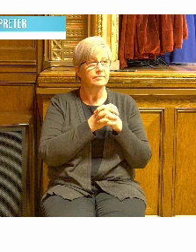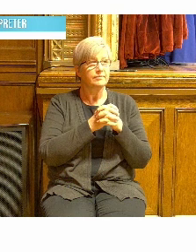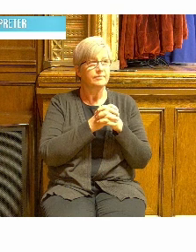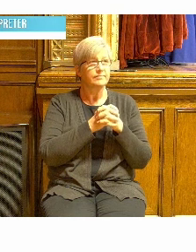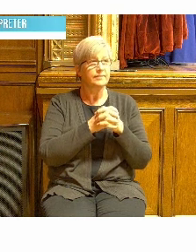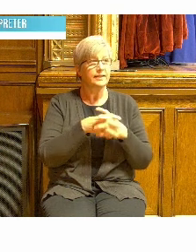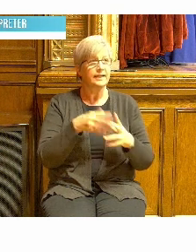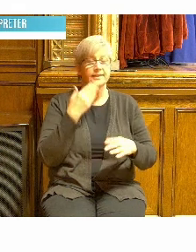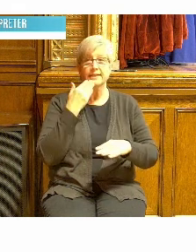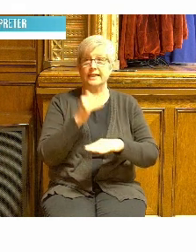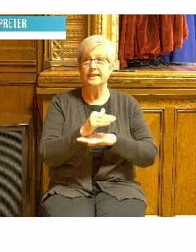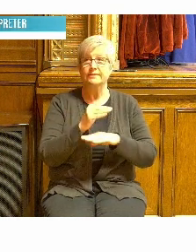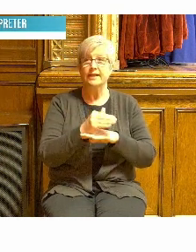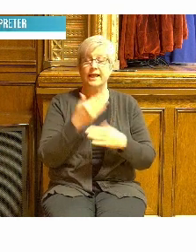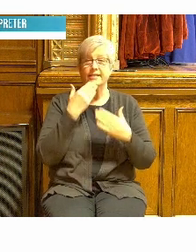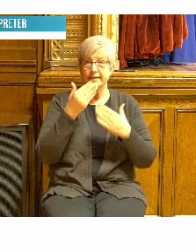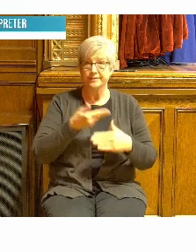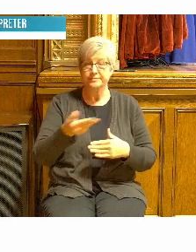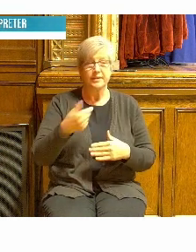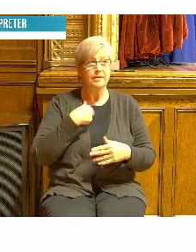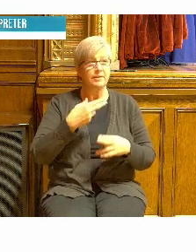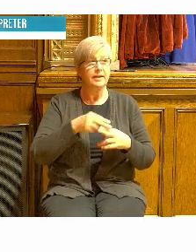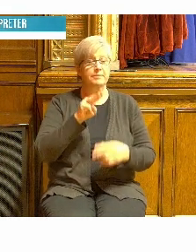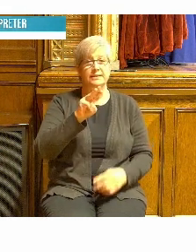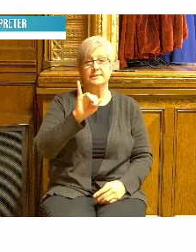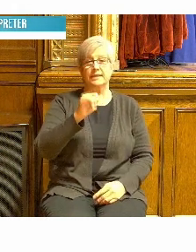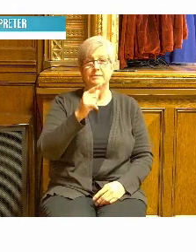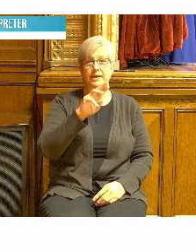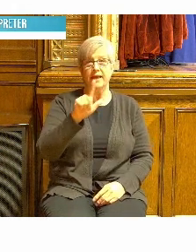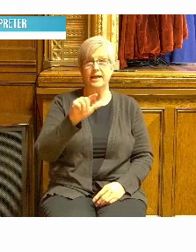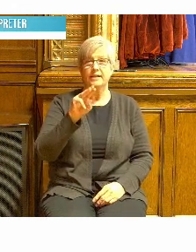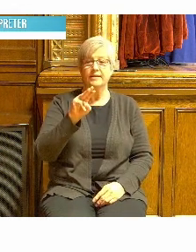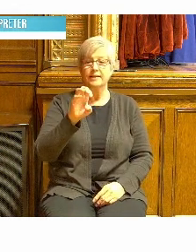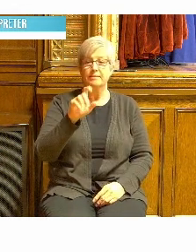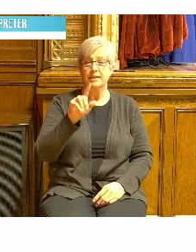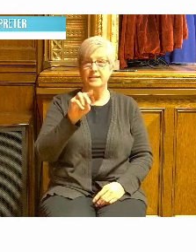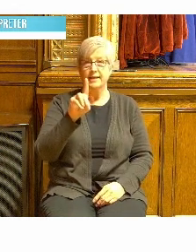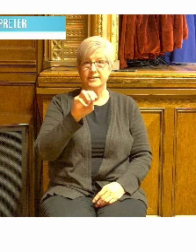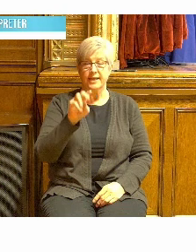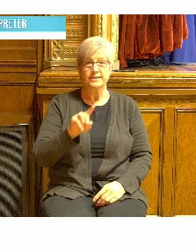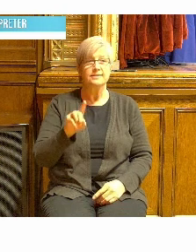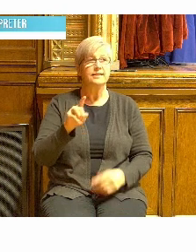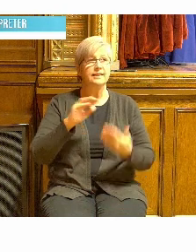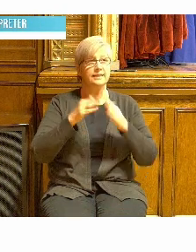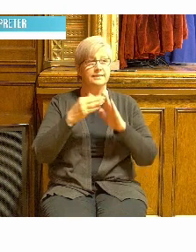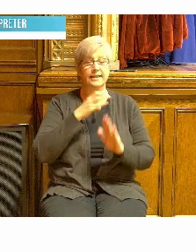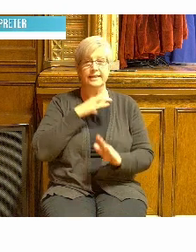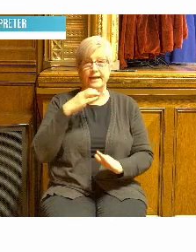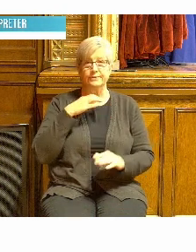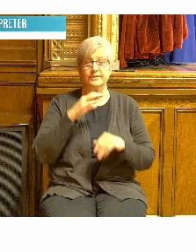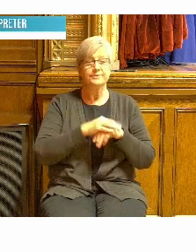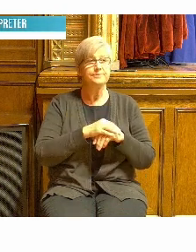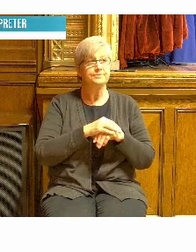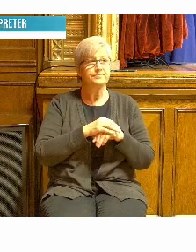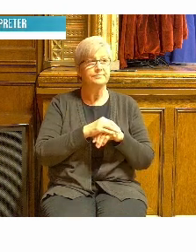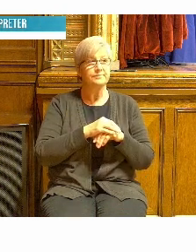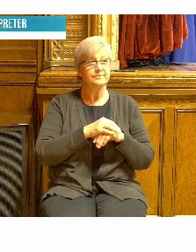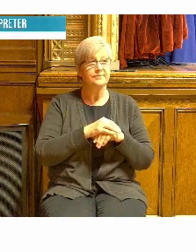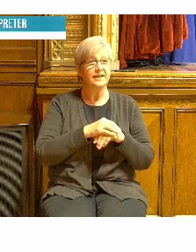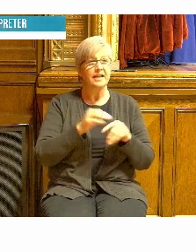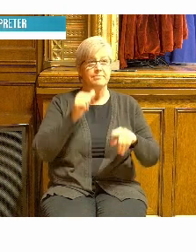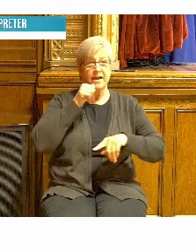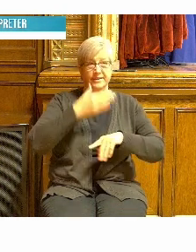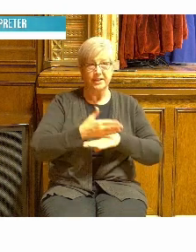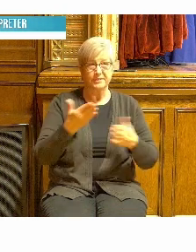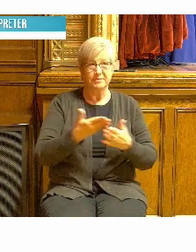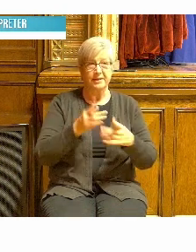Well, good evening. Thank you for having me. My name is Miguel Melendez, City Council member. First and foremost, I want to acknowledge that I have my daughter